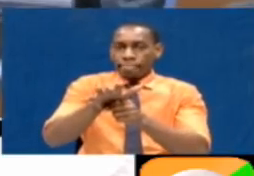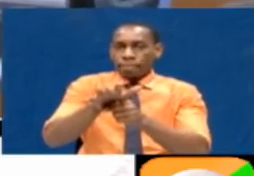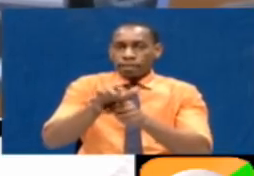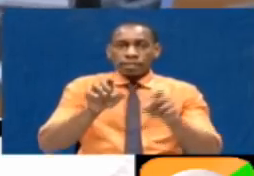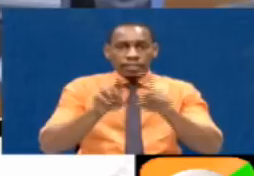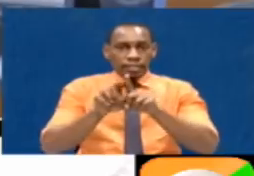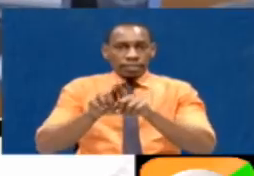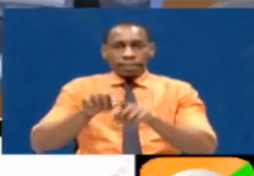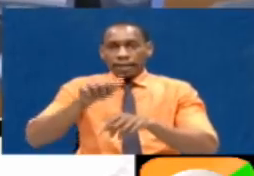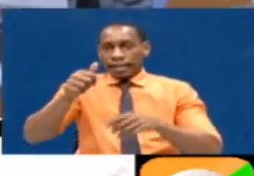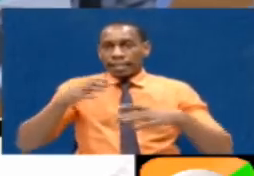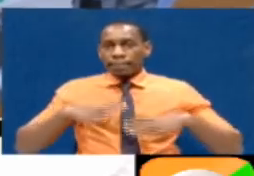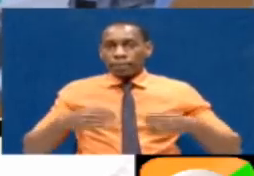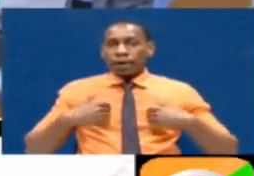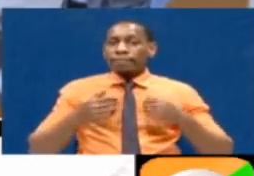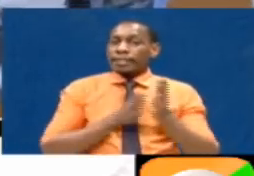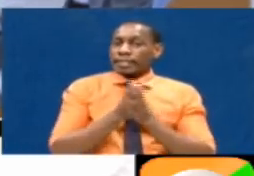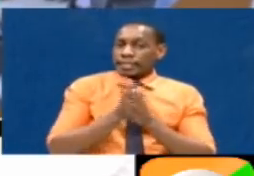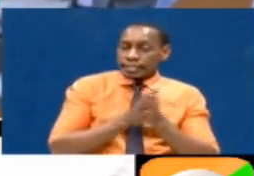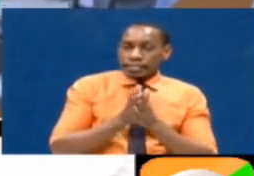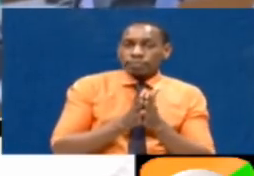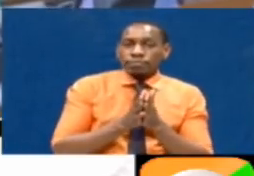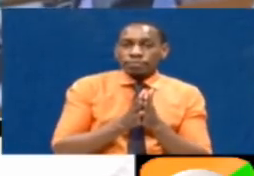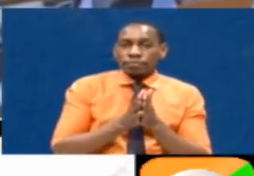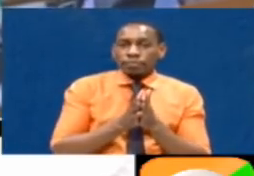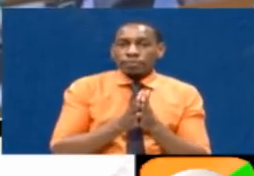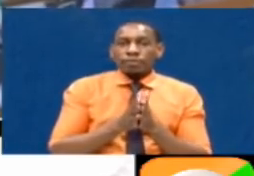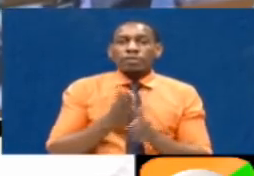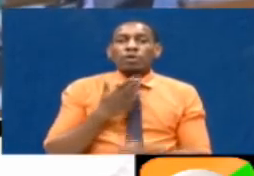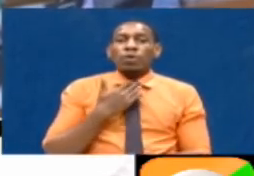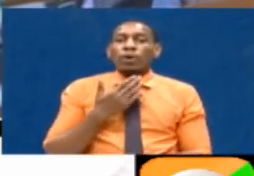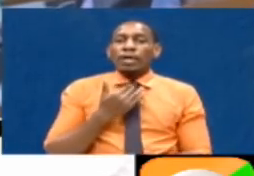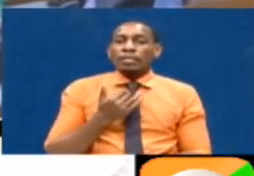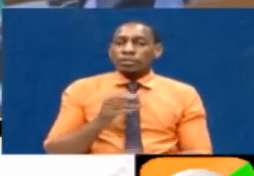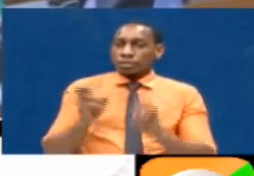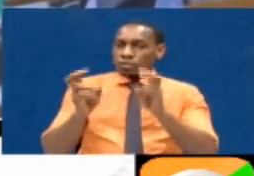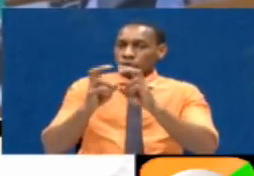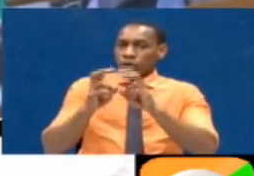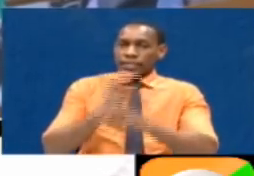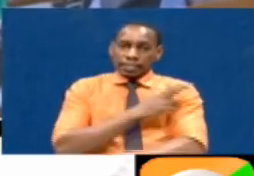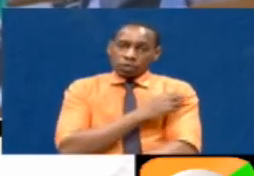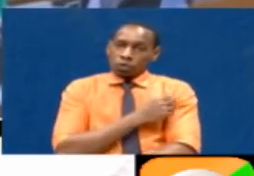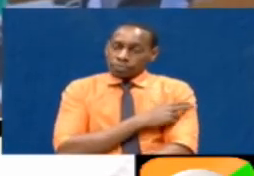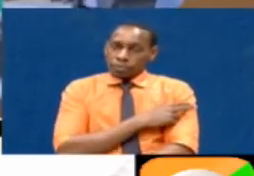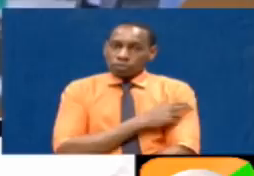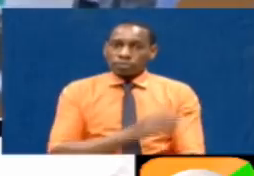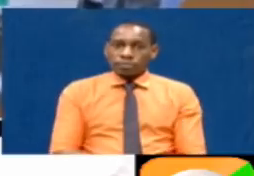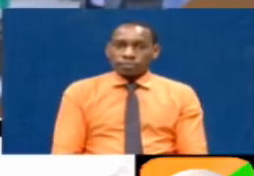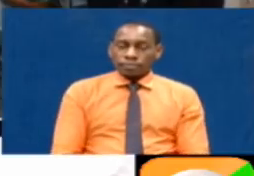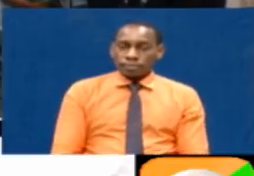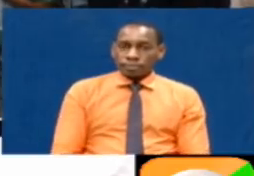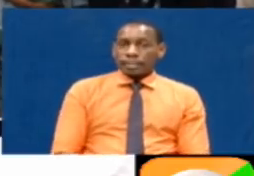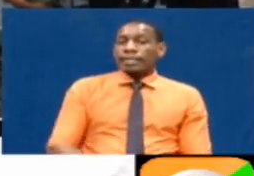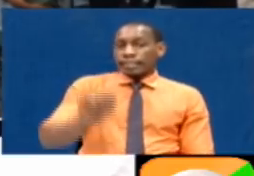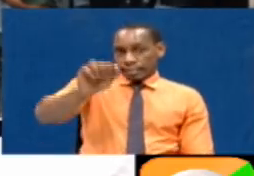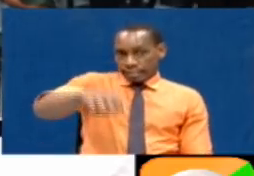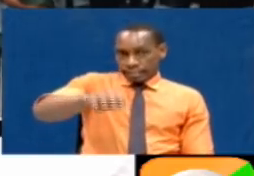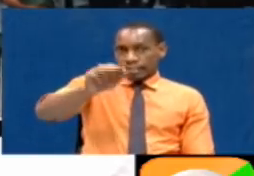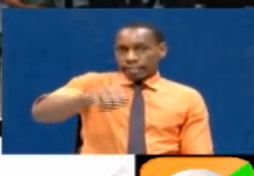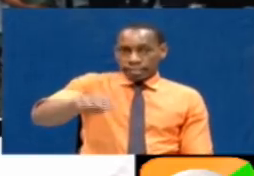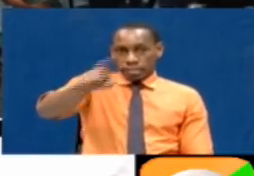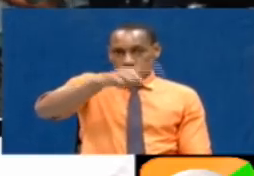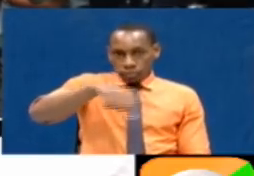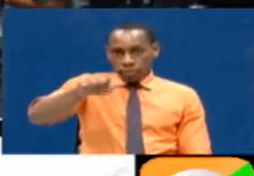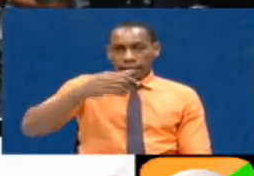and also those who are interested in contacting hospitals. So yes, Jeff,